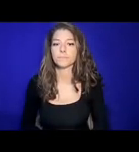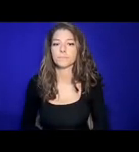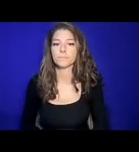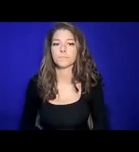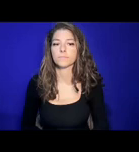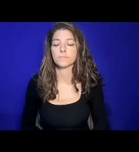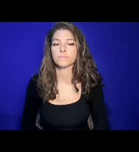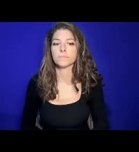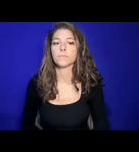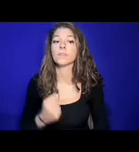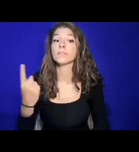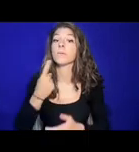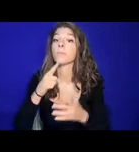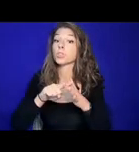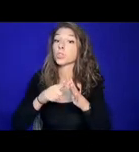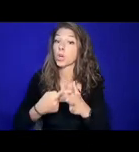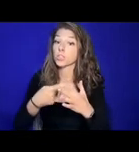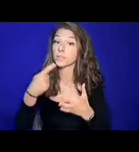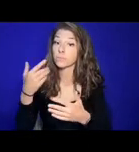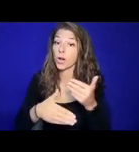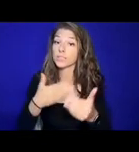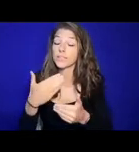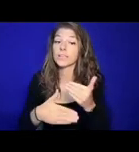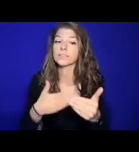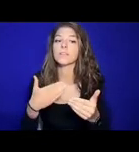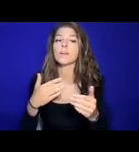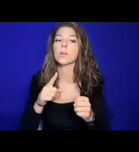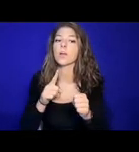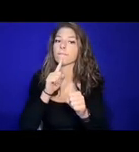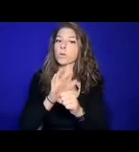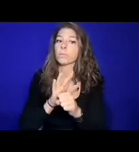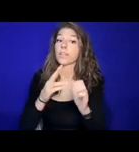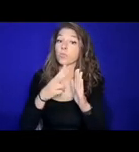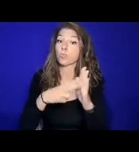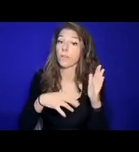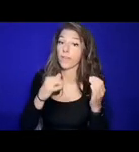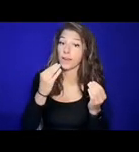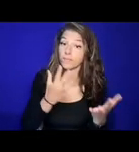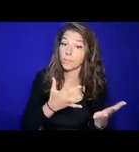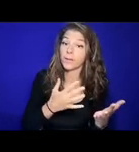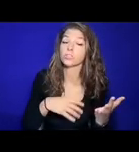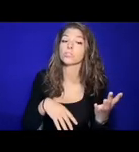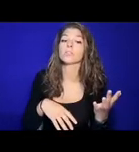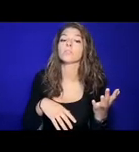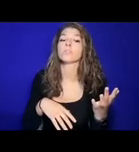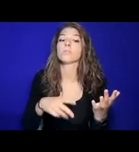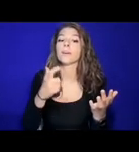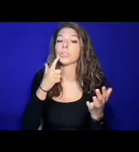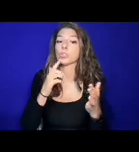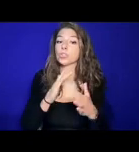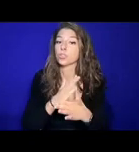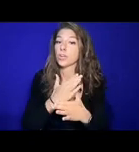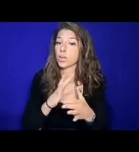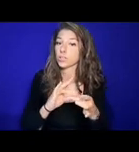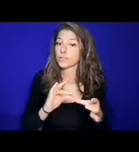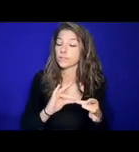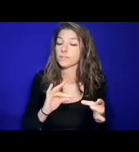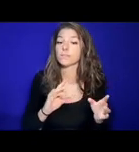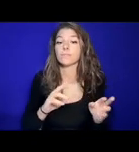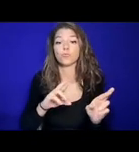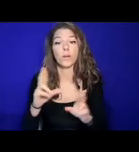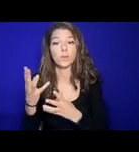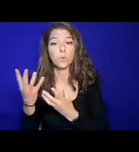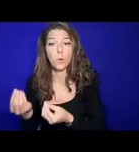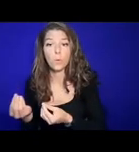So basically, when someone starts the process, they're basically confirming that they read that information that I just shared, that they're ready